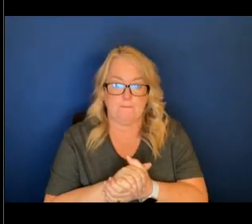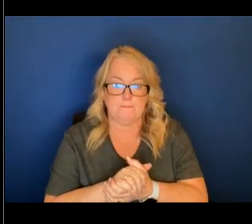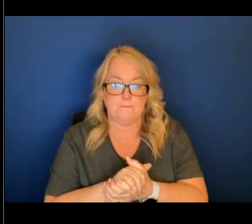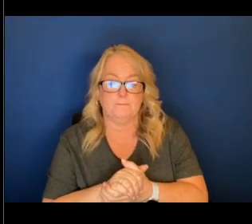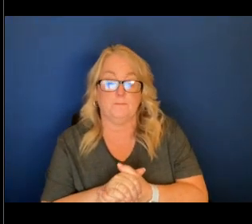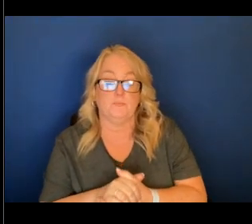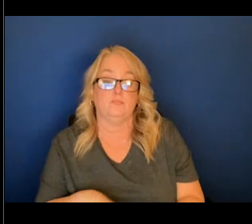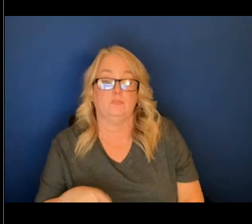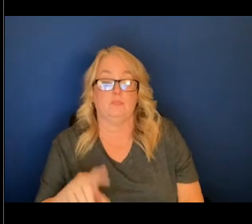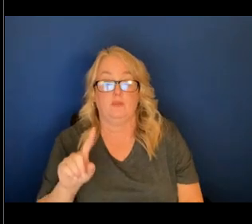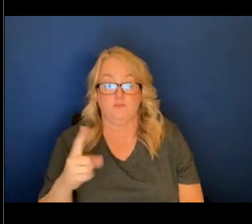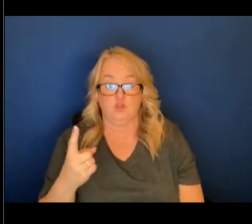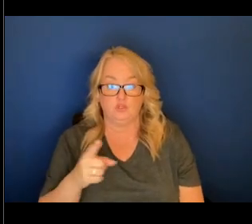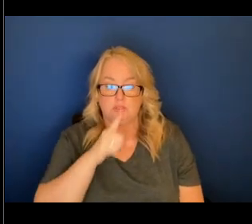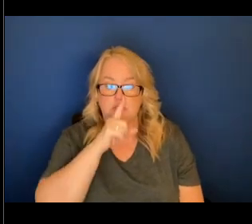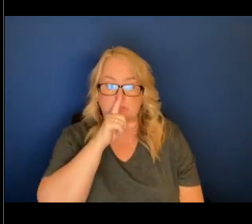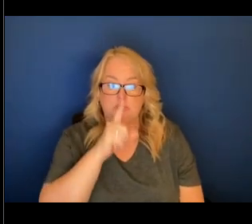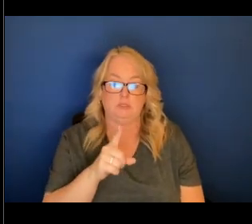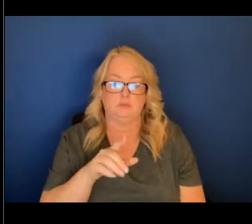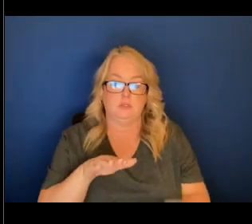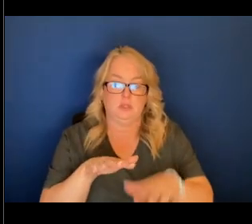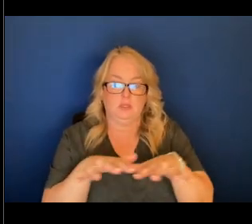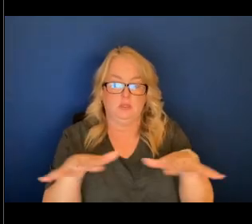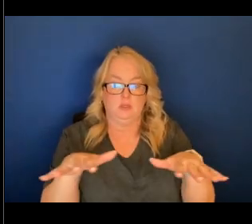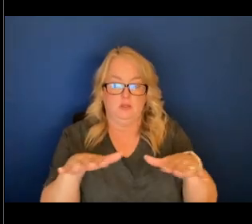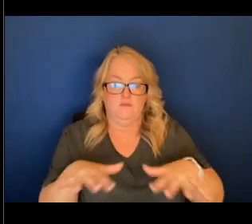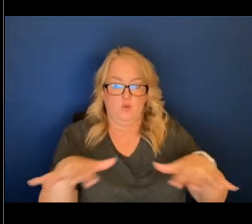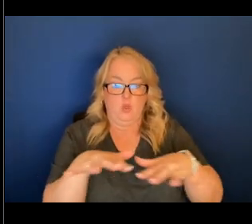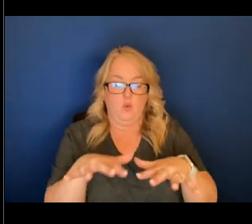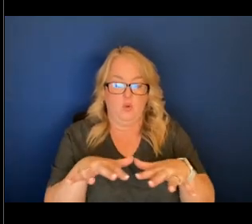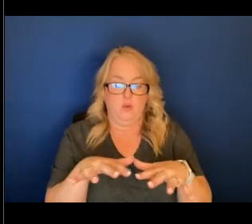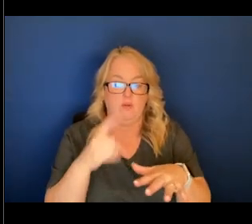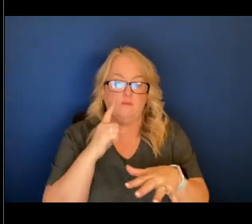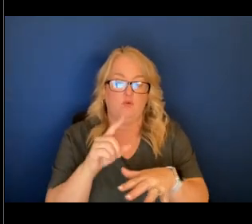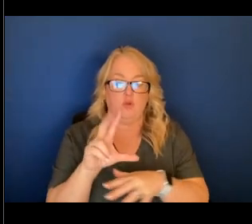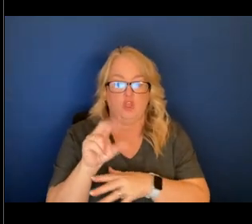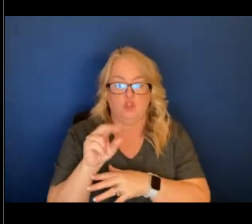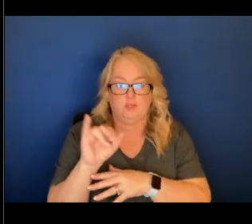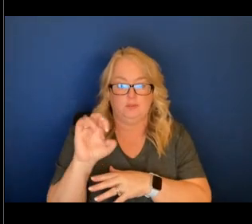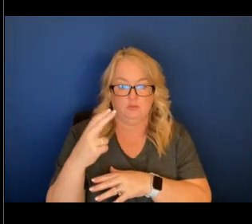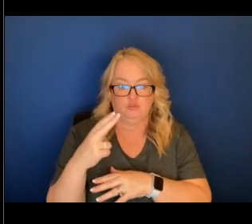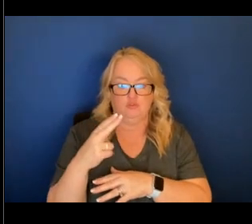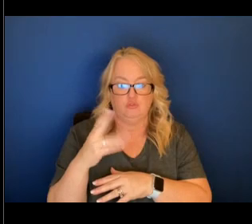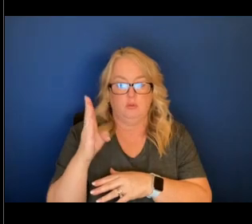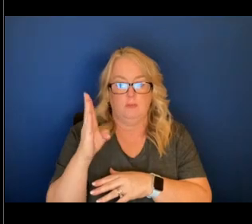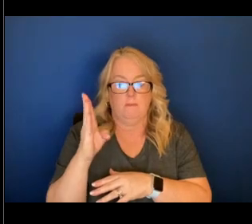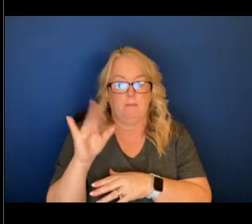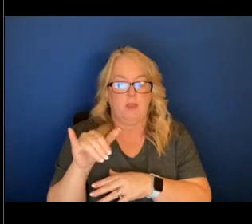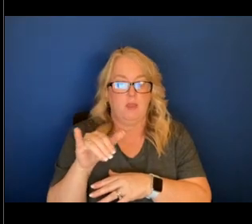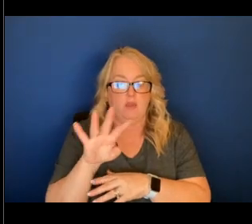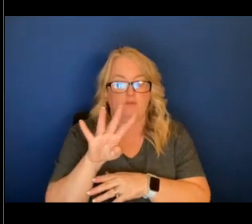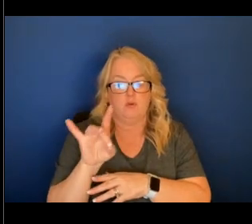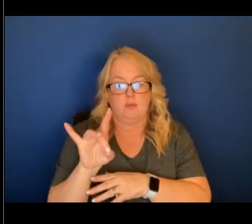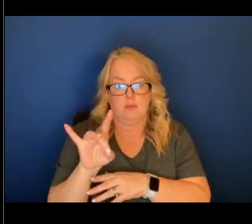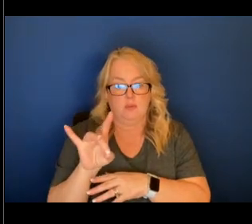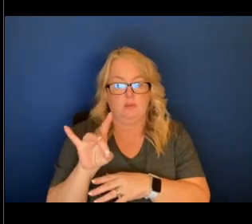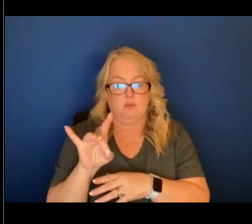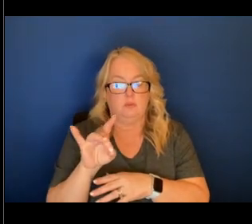The first is a clear floor space of 30 inches by 48 inches at appliances.